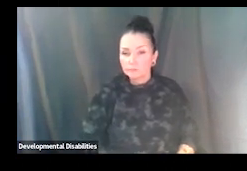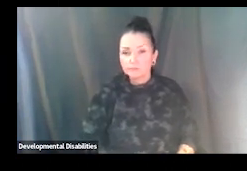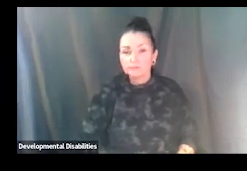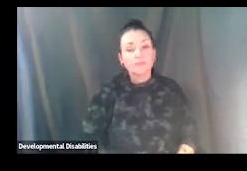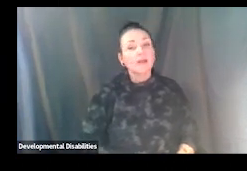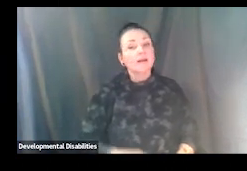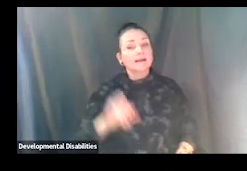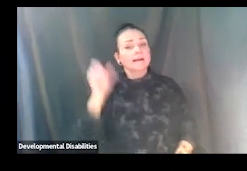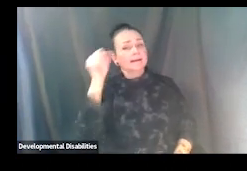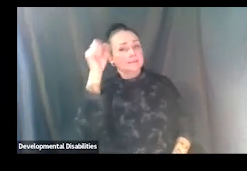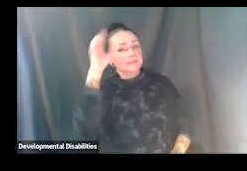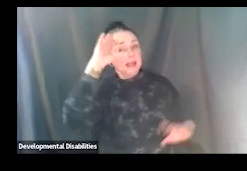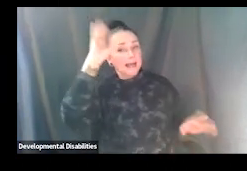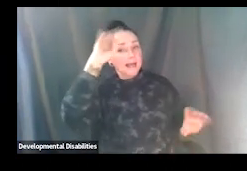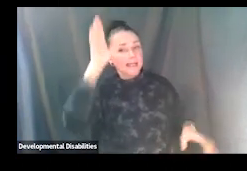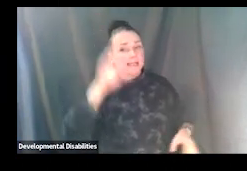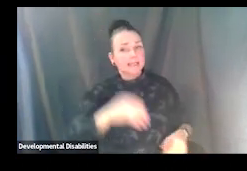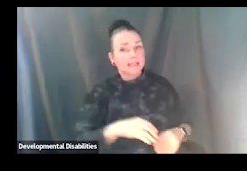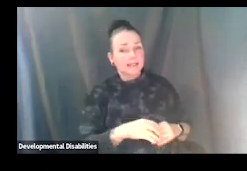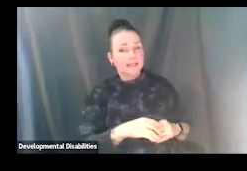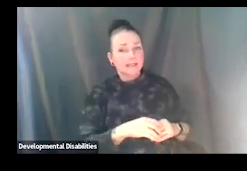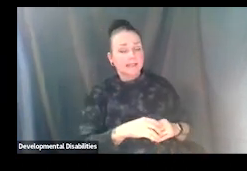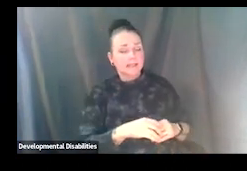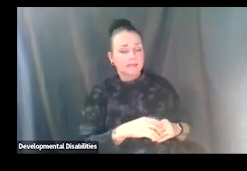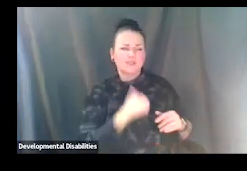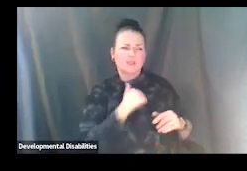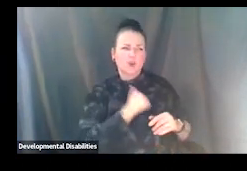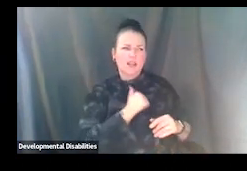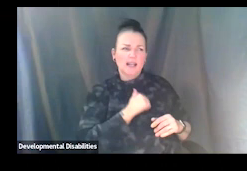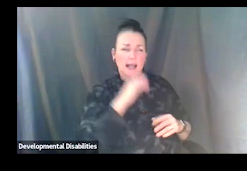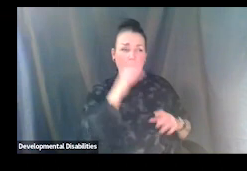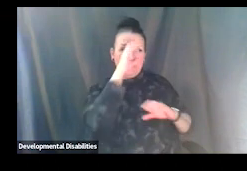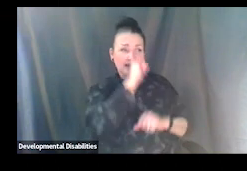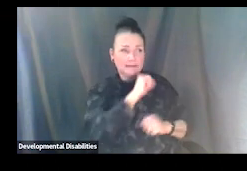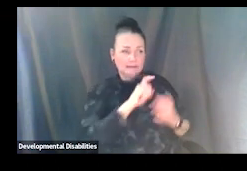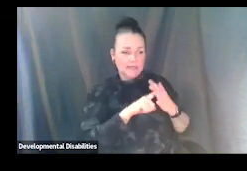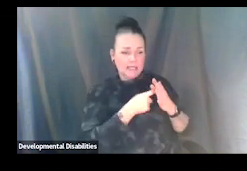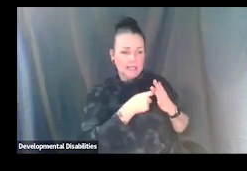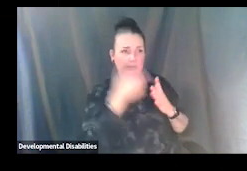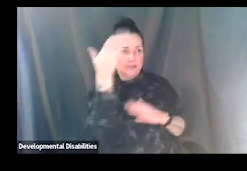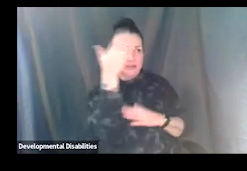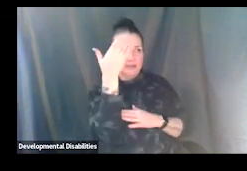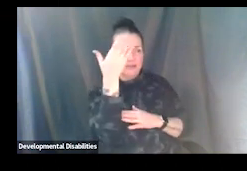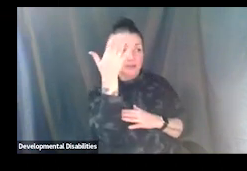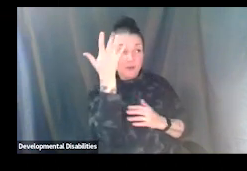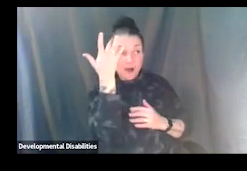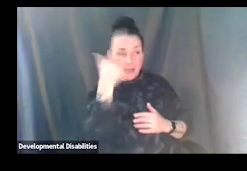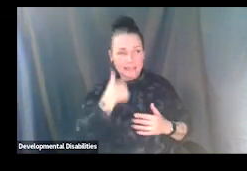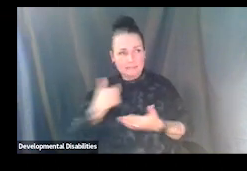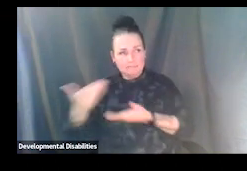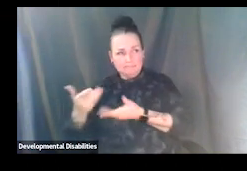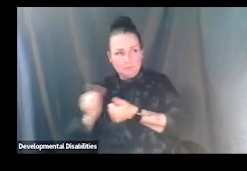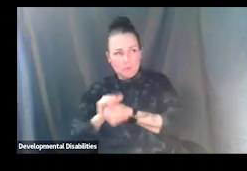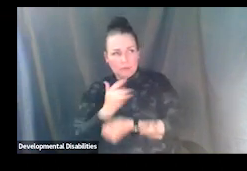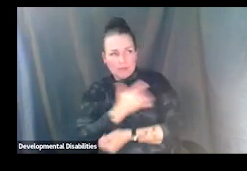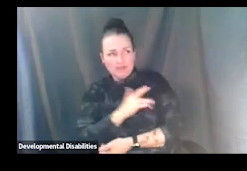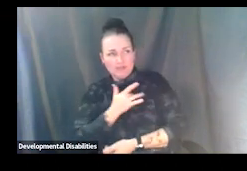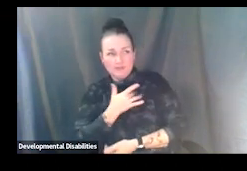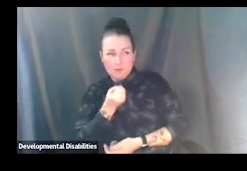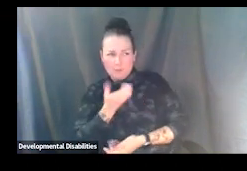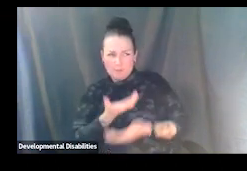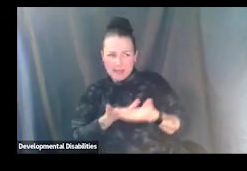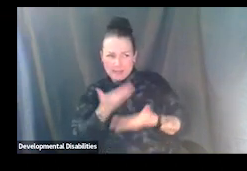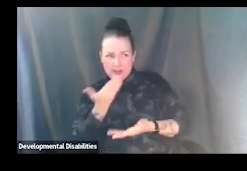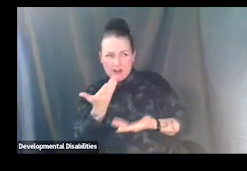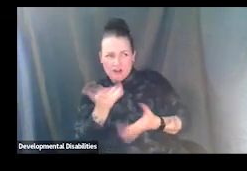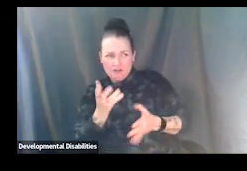Yeah, hi, thanks. So I'm sorry, I was with a patient, so I missed the beginning. So you may have covered this,